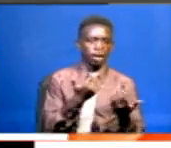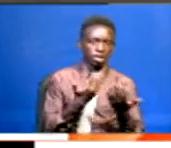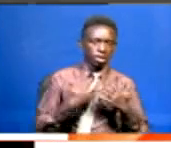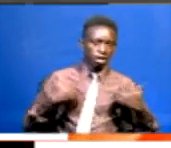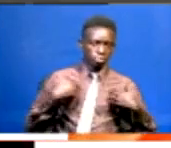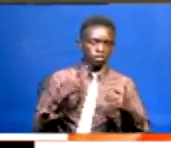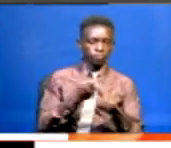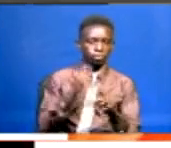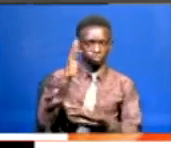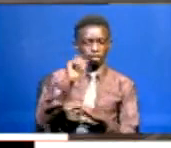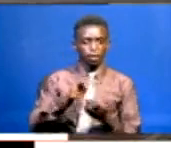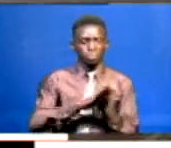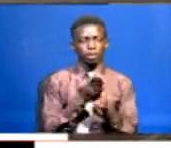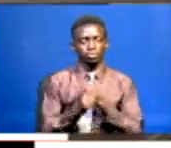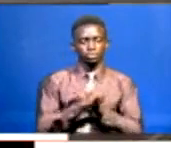and protected.